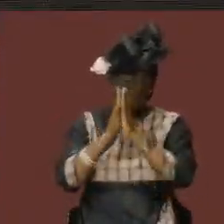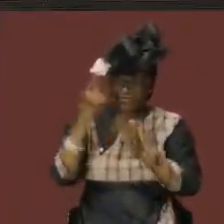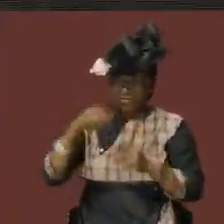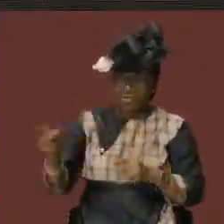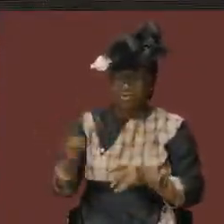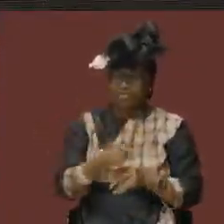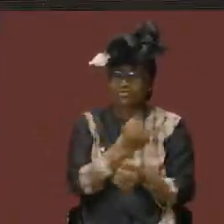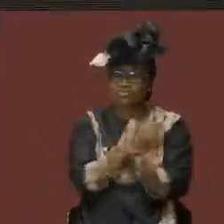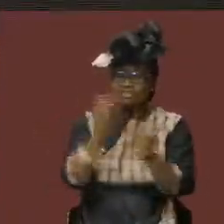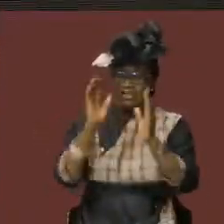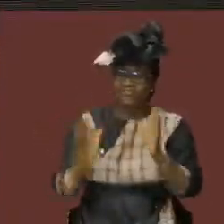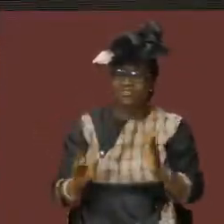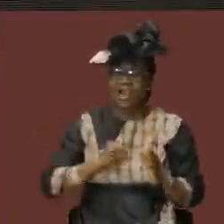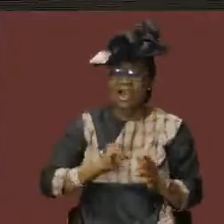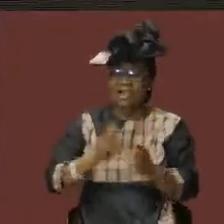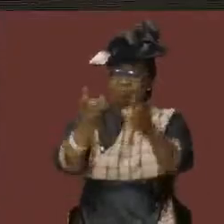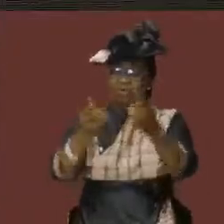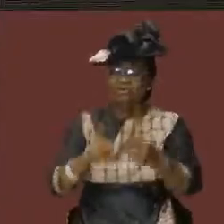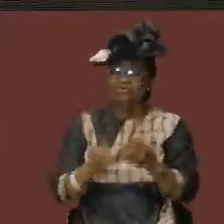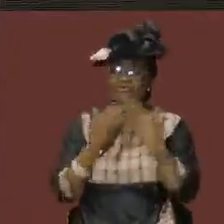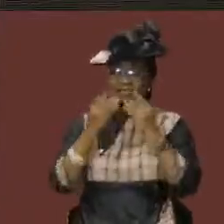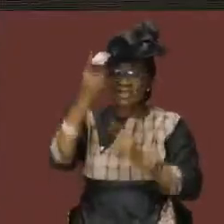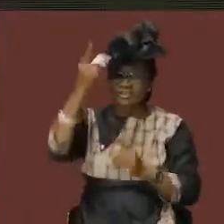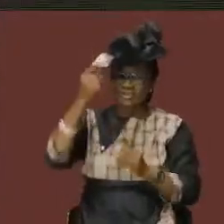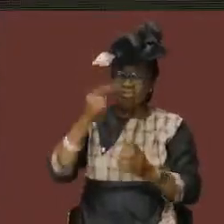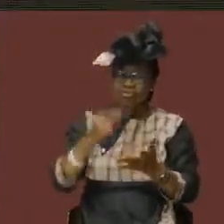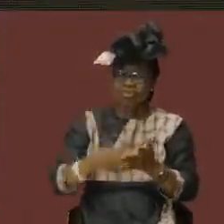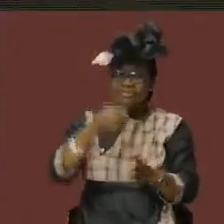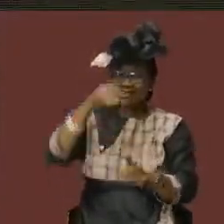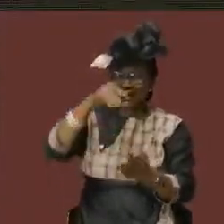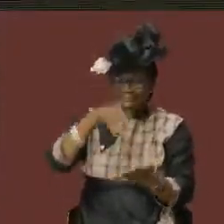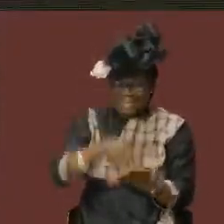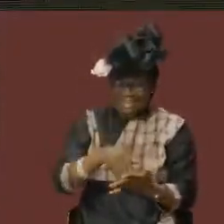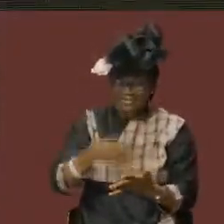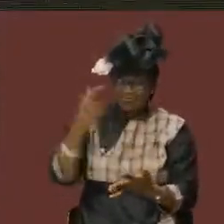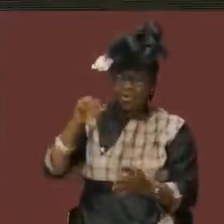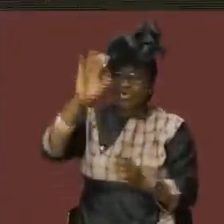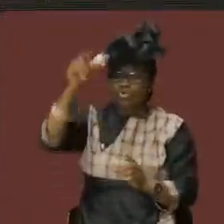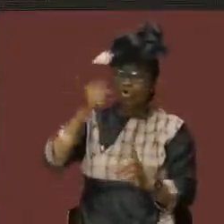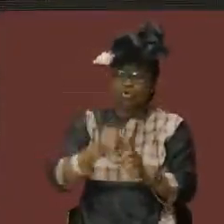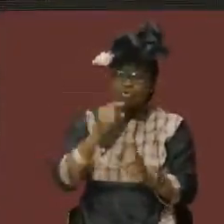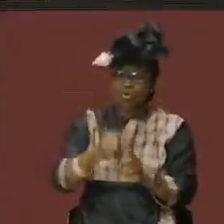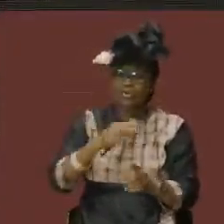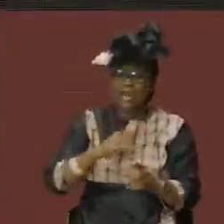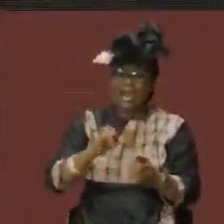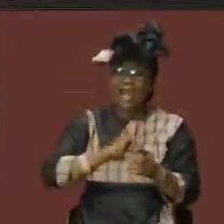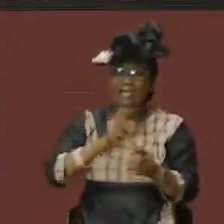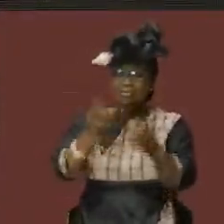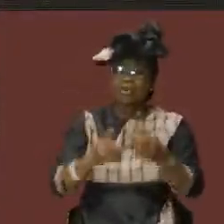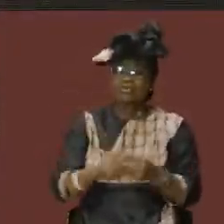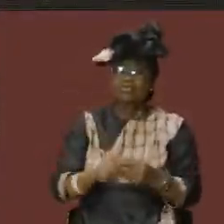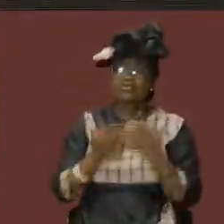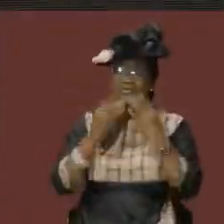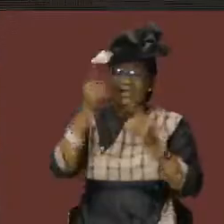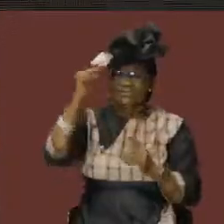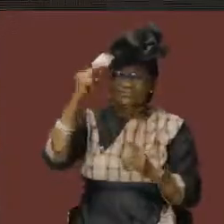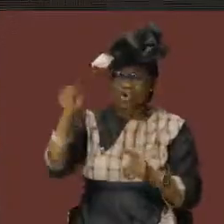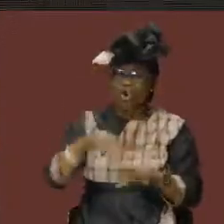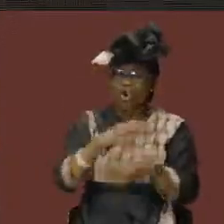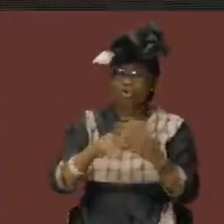Savior, I want to thank you once again for your word. I want to thank you for all those who are surrendering their life to you